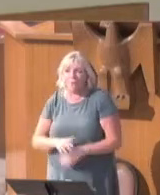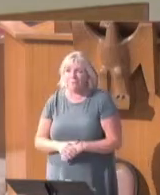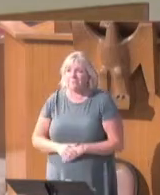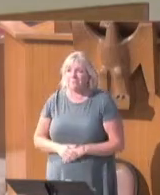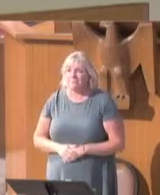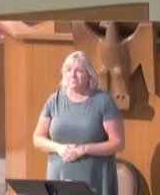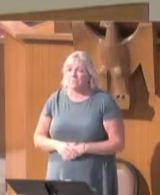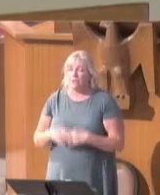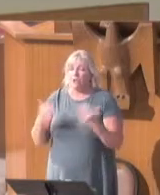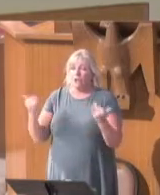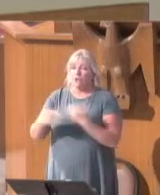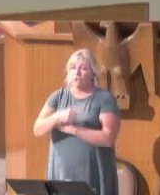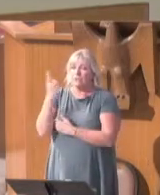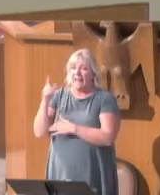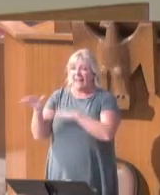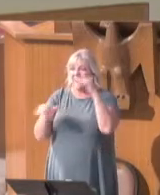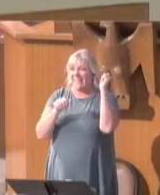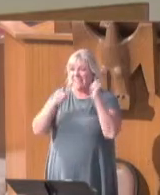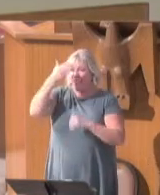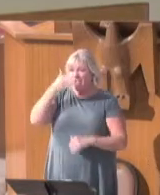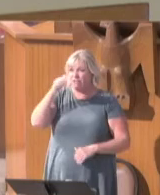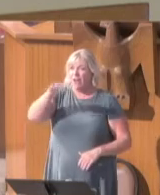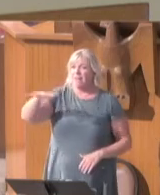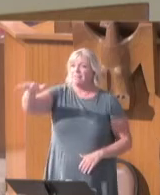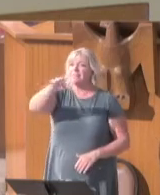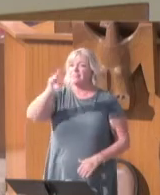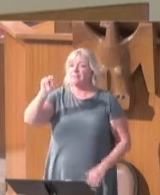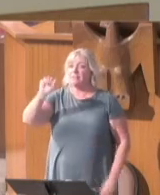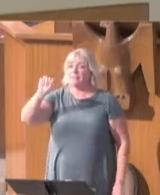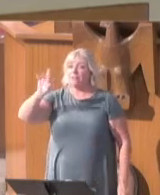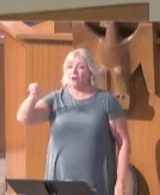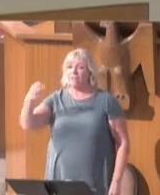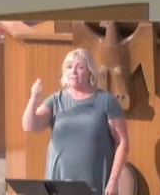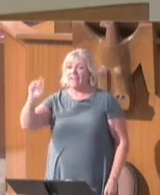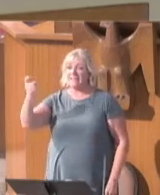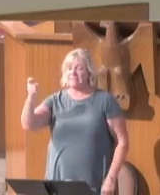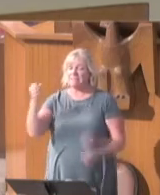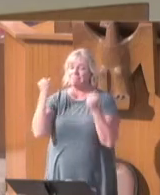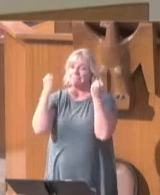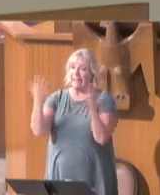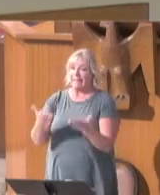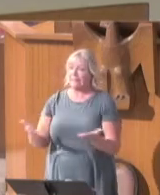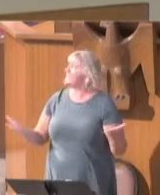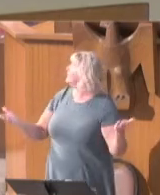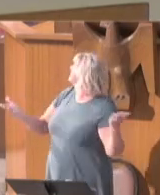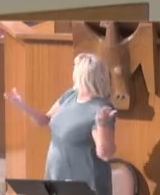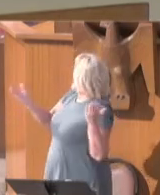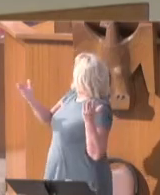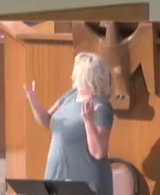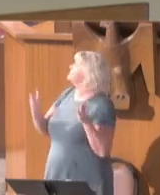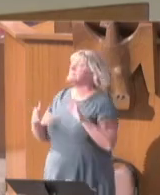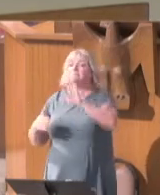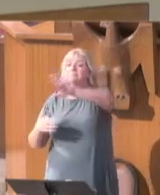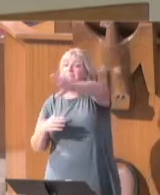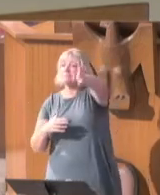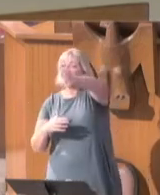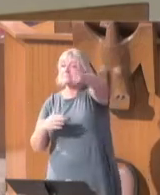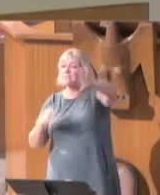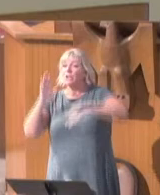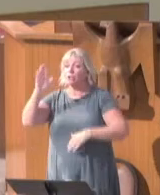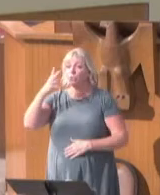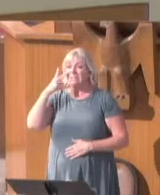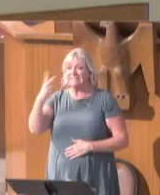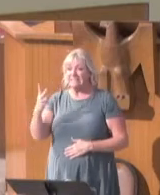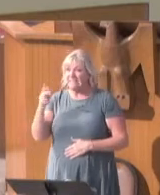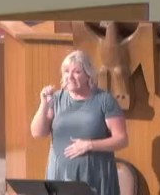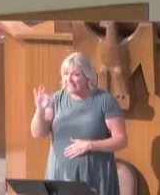you're leaving today in the narthex, there is a lot out there for you. On this side, you will see a place where if you brought